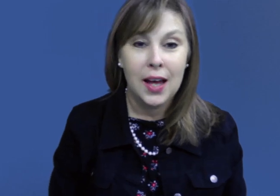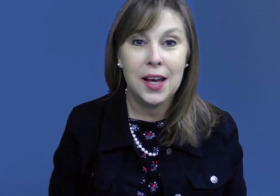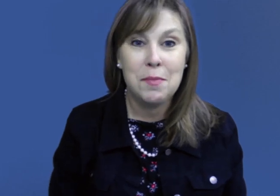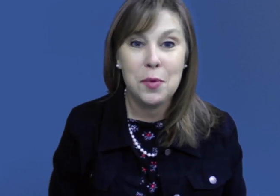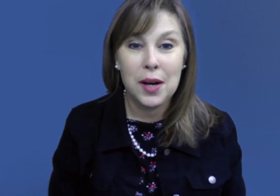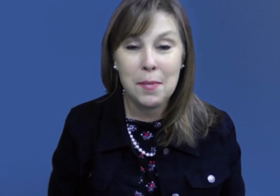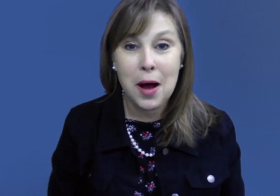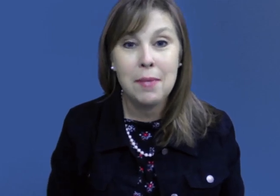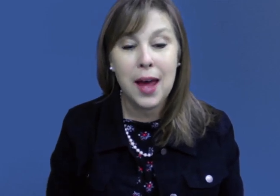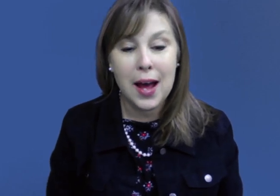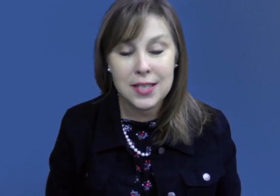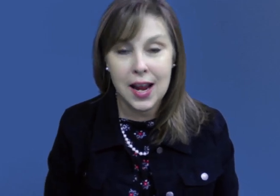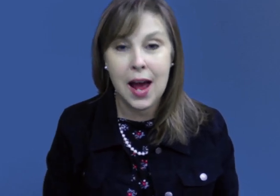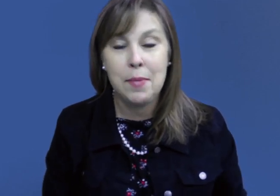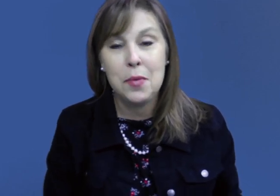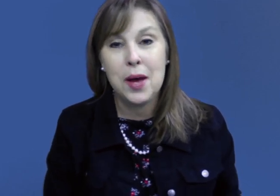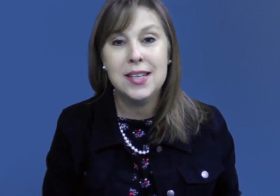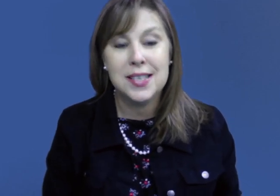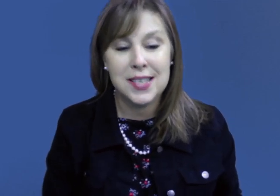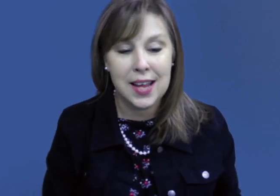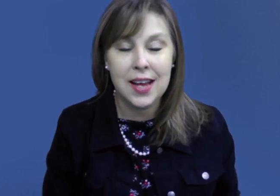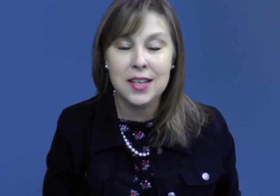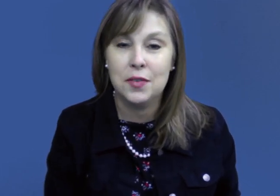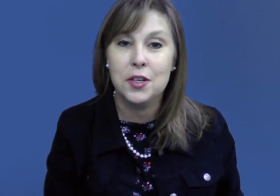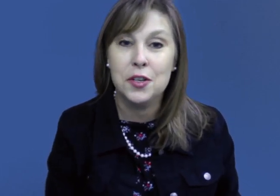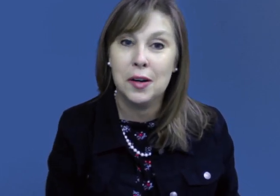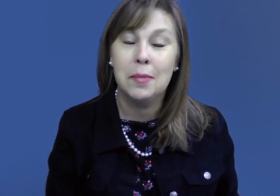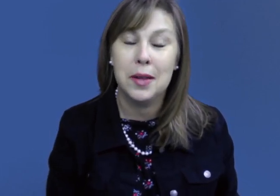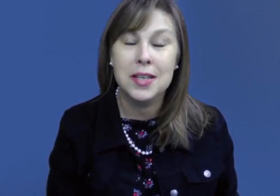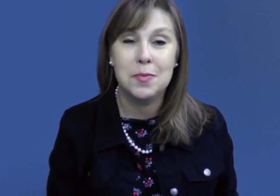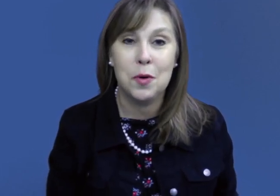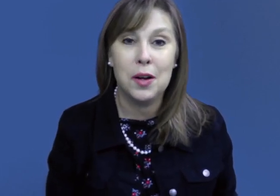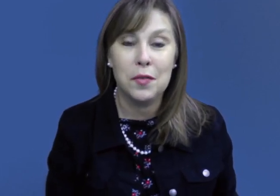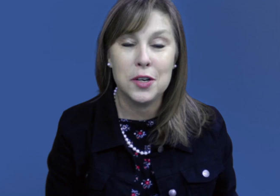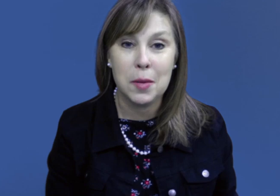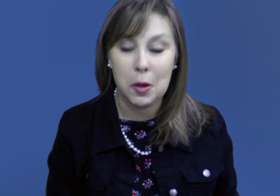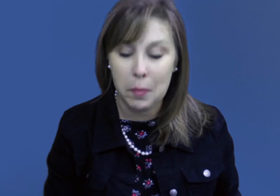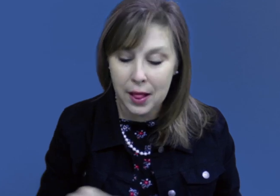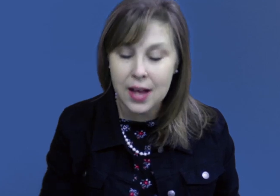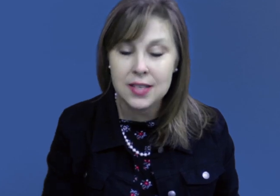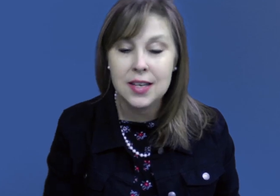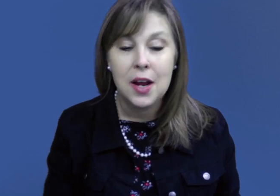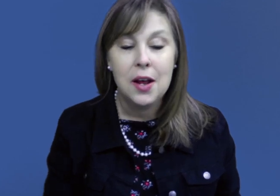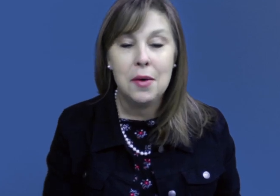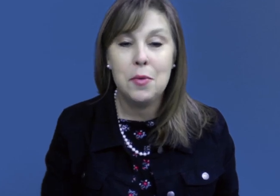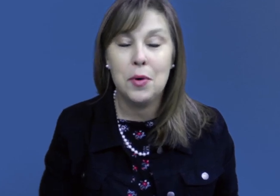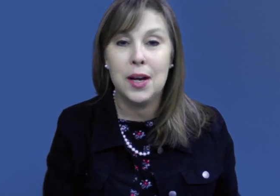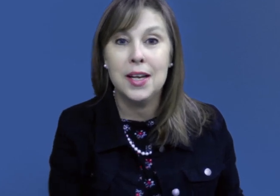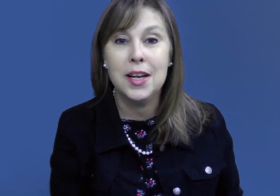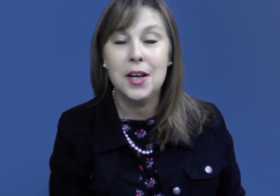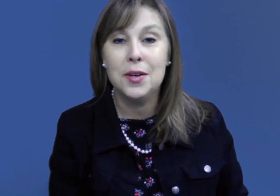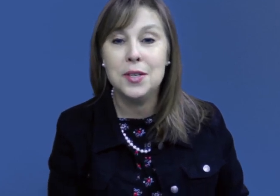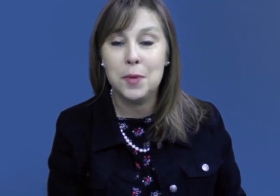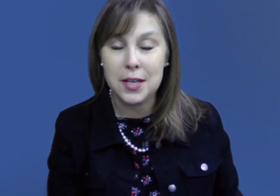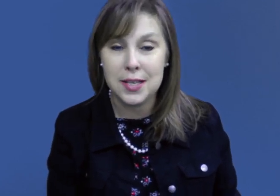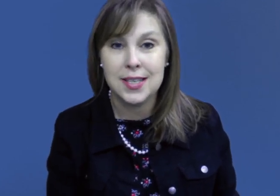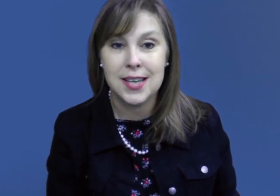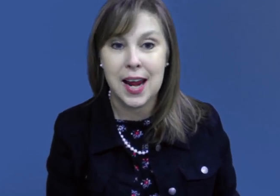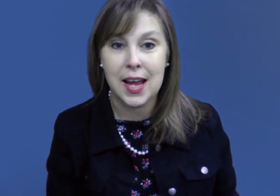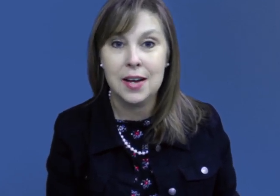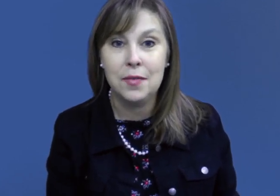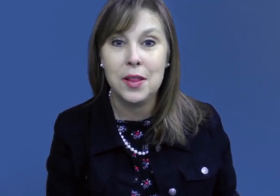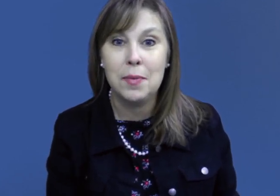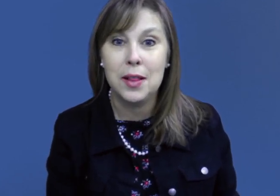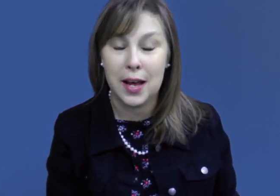Good morning, Bobcast, and happy Wednesday. Thanks for joining me this morning for WBLS Morning News. Please